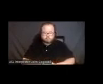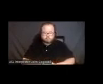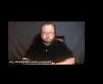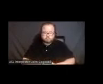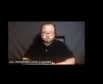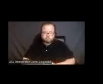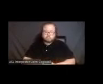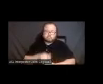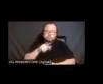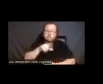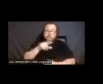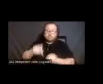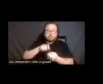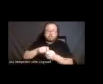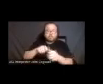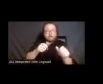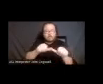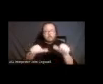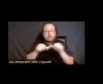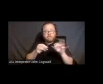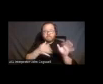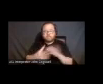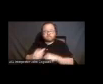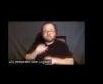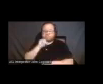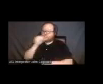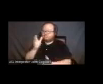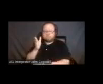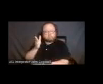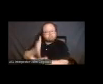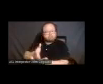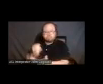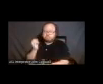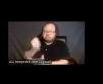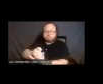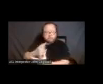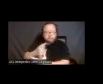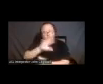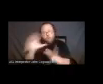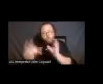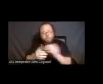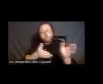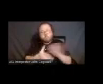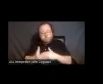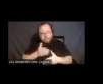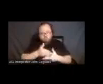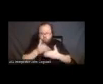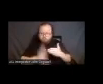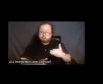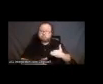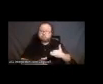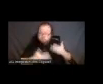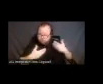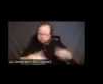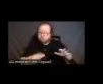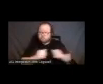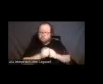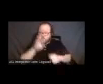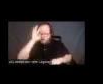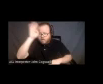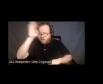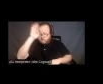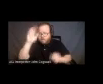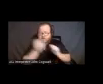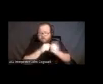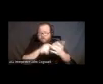This particular area of the plan is uninterrupted. So even though the overall plan has completed in terms of a innovations